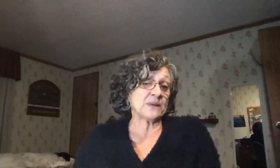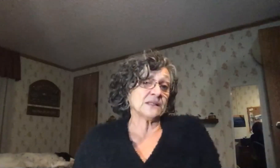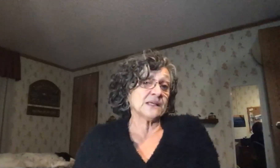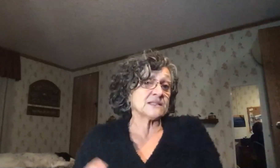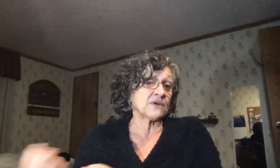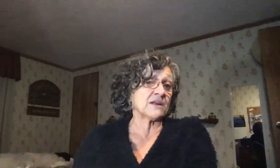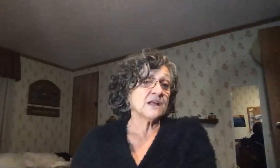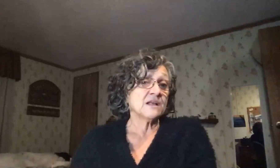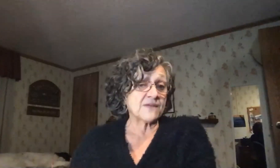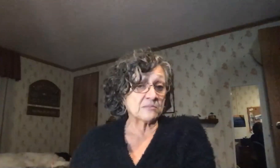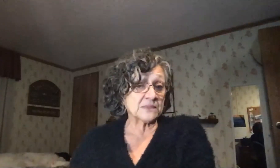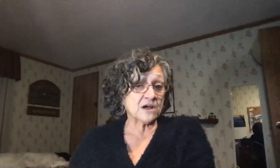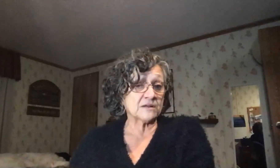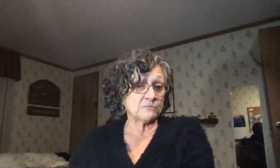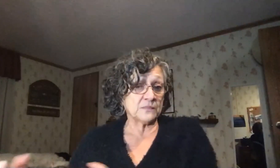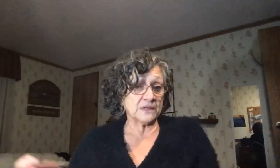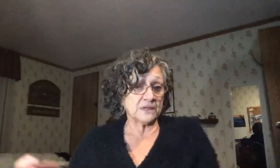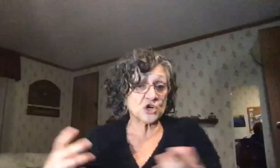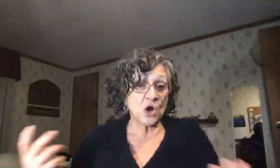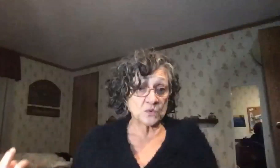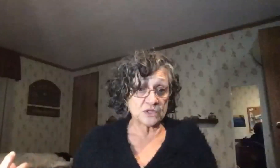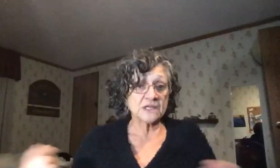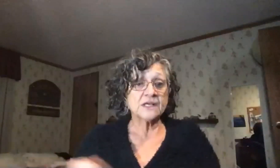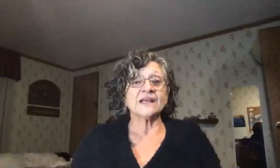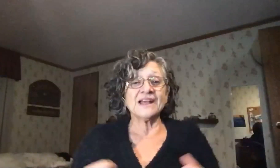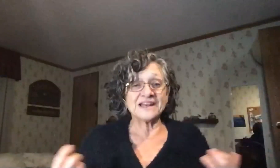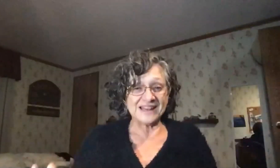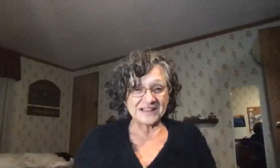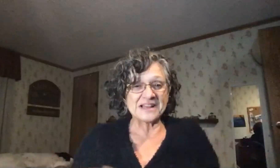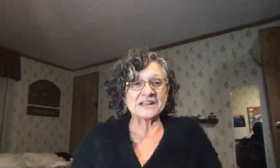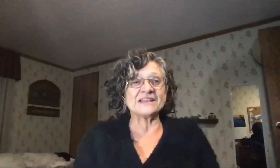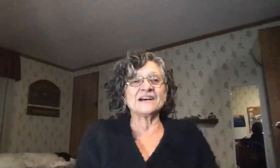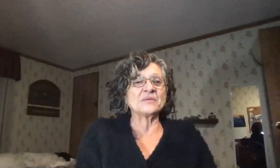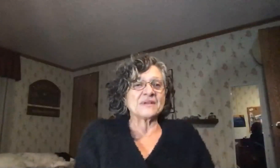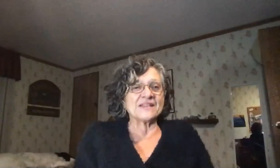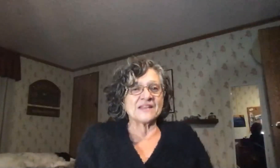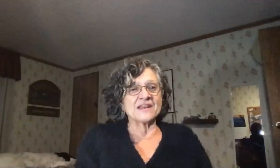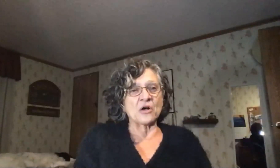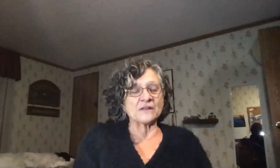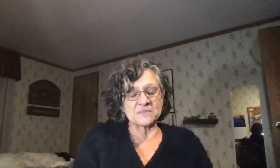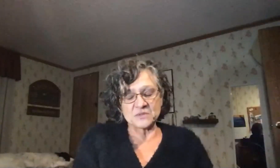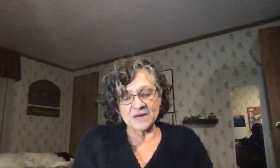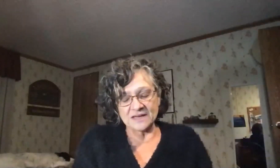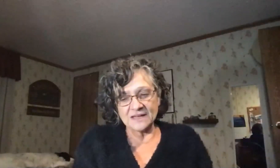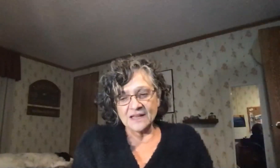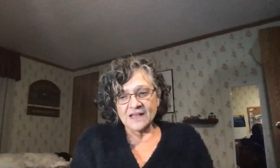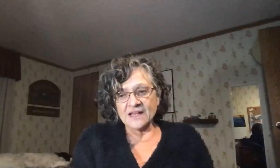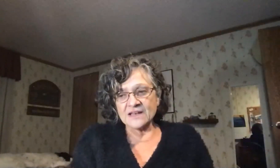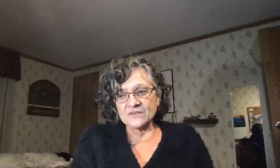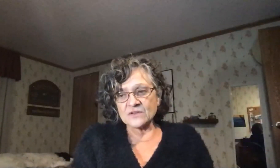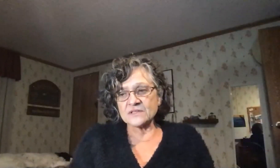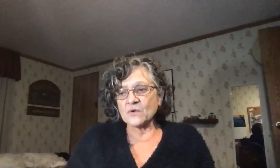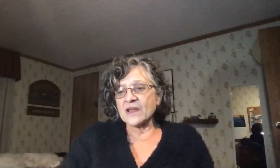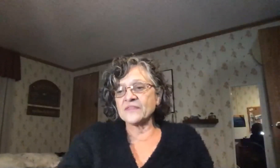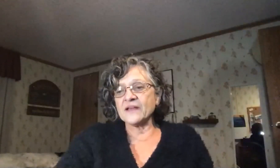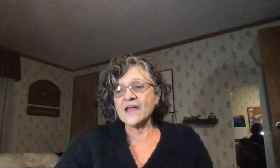like repeatedly, because I've got family on each coast and then all in between.